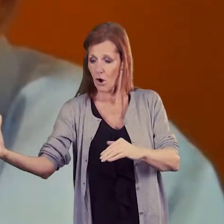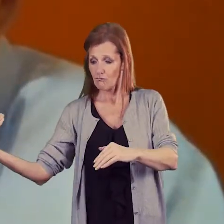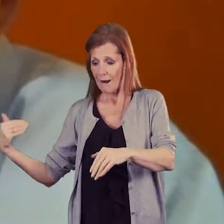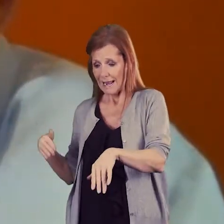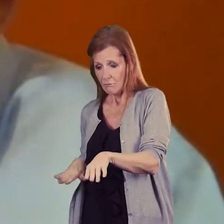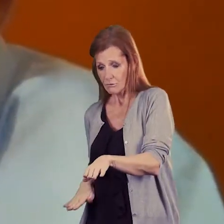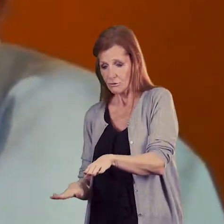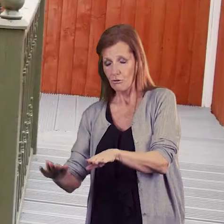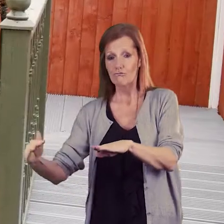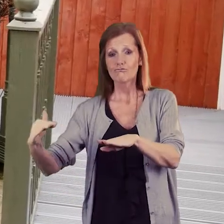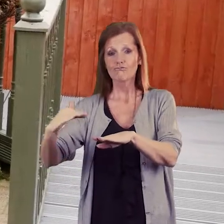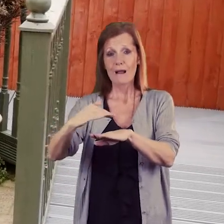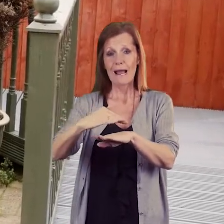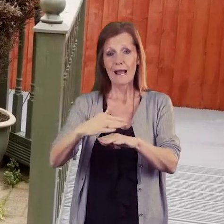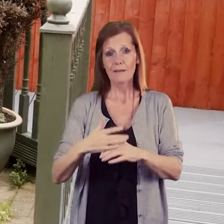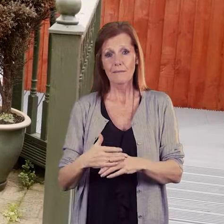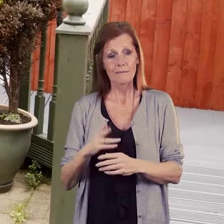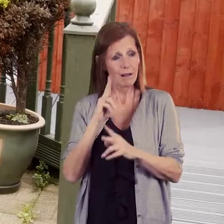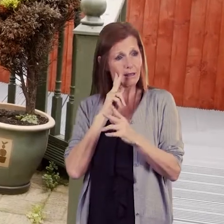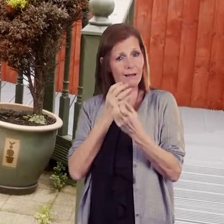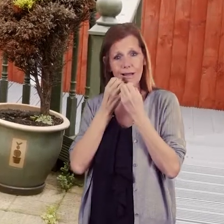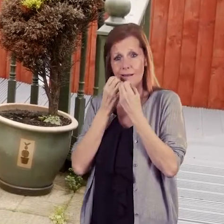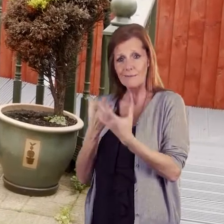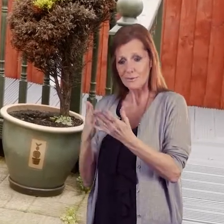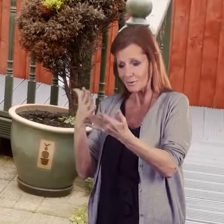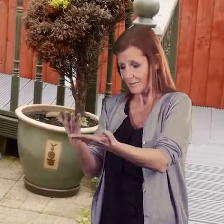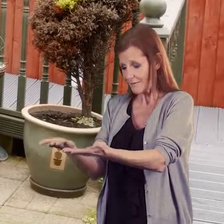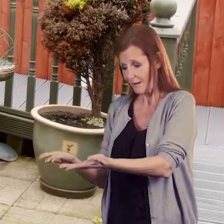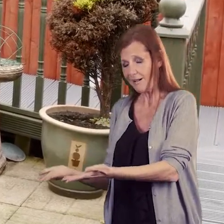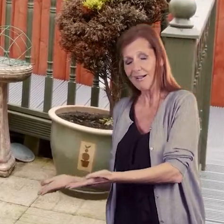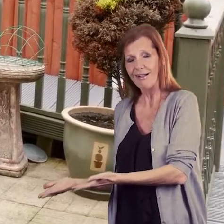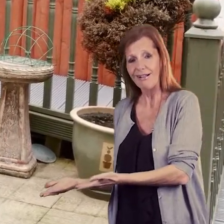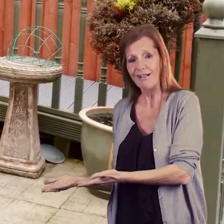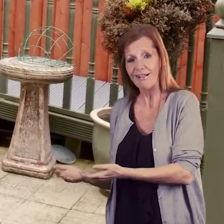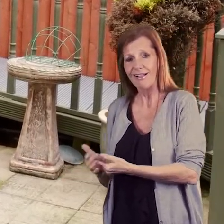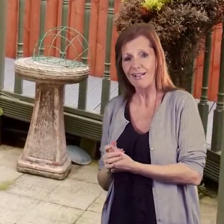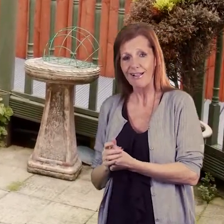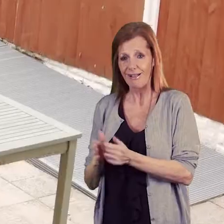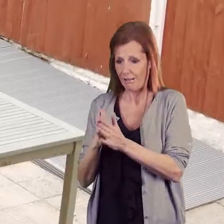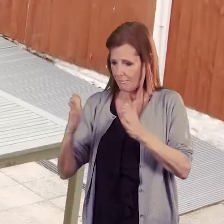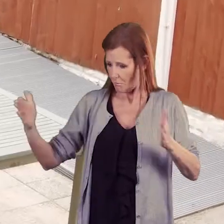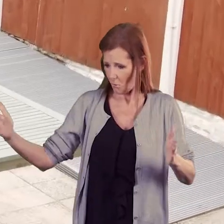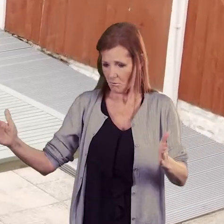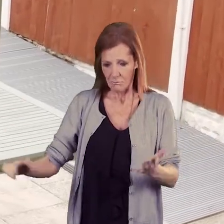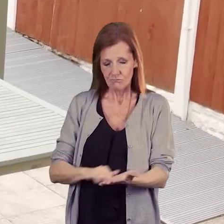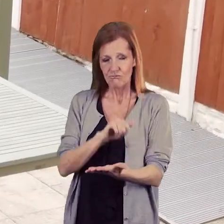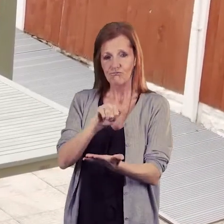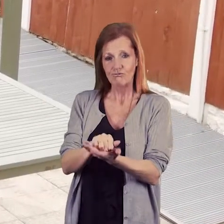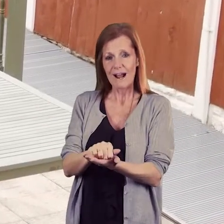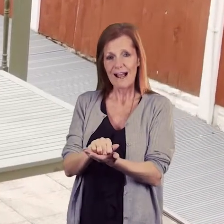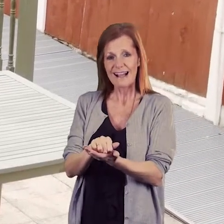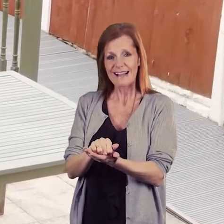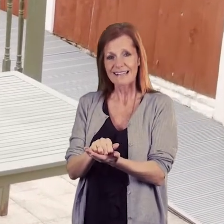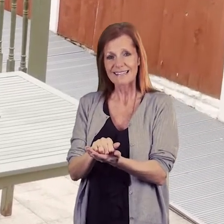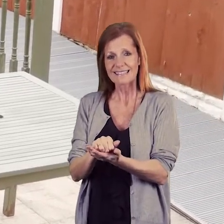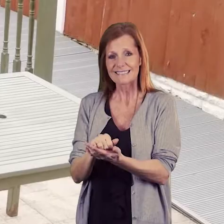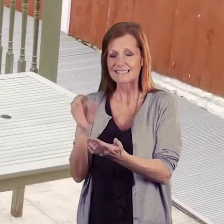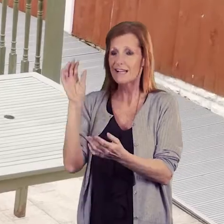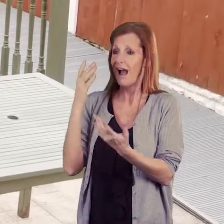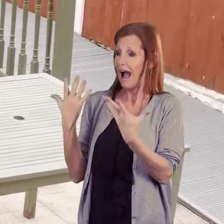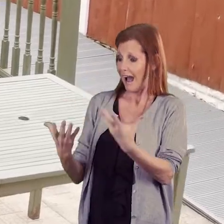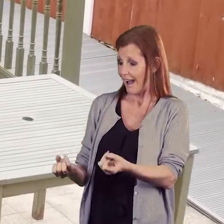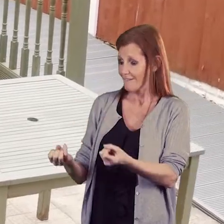put, obviously, a nice slow ramp which conforms, and the width, which uses a garden